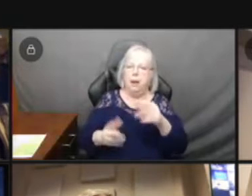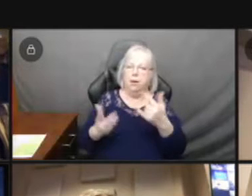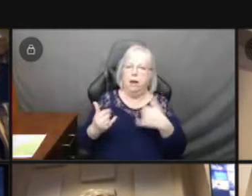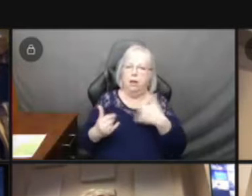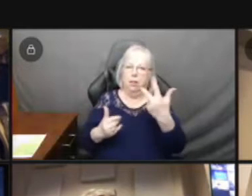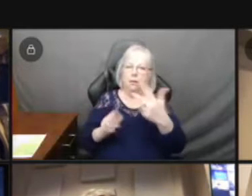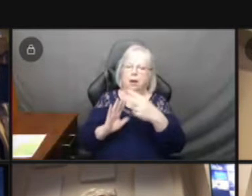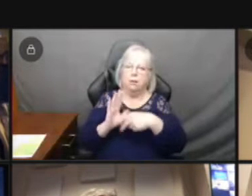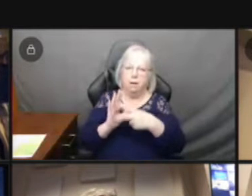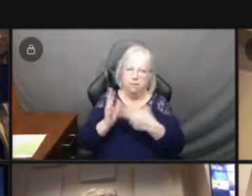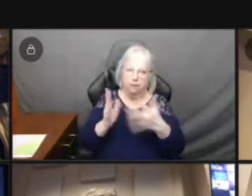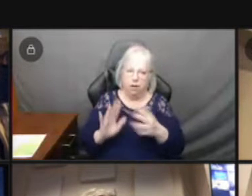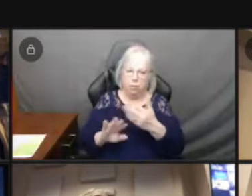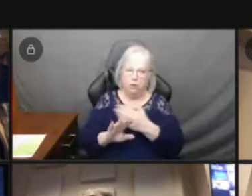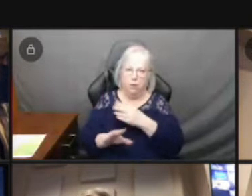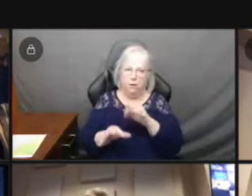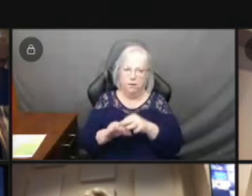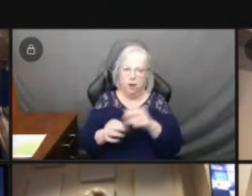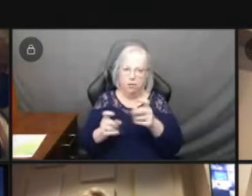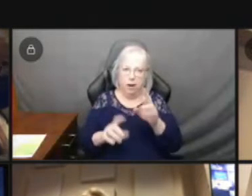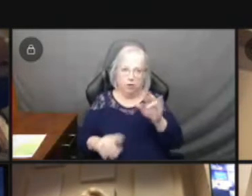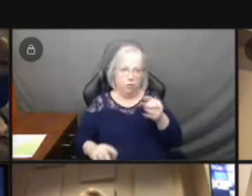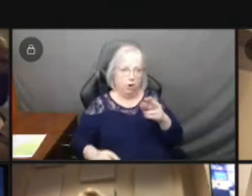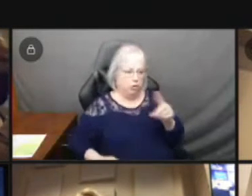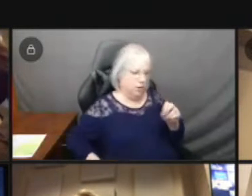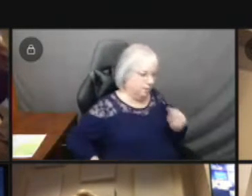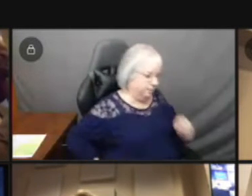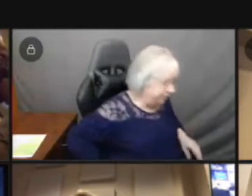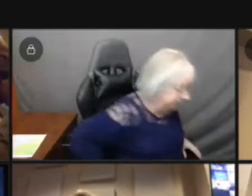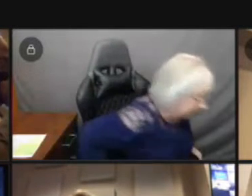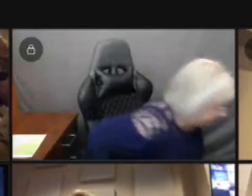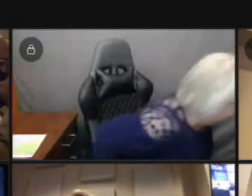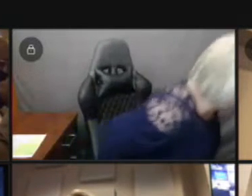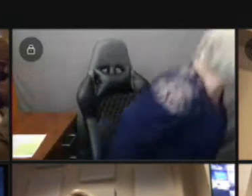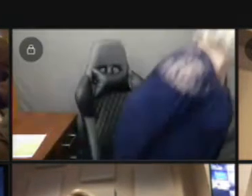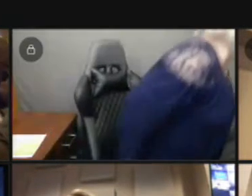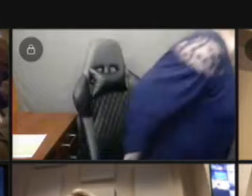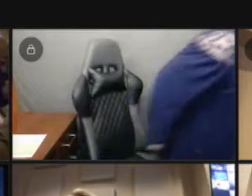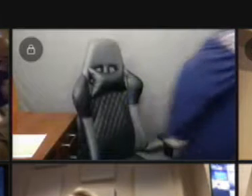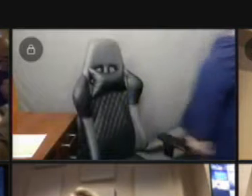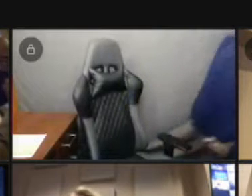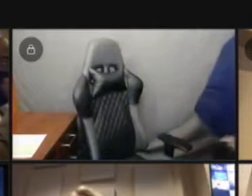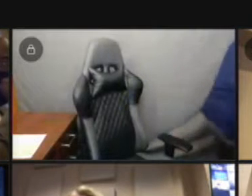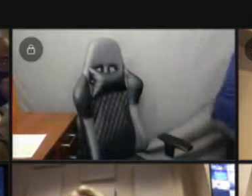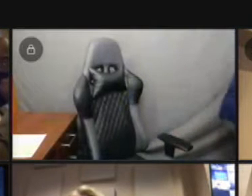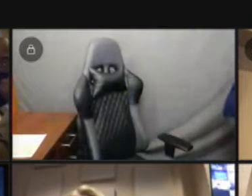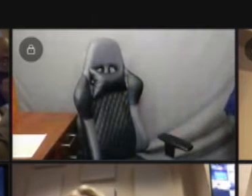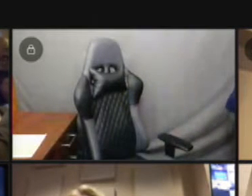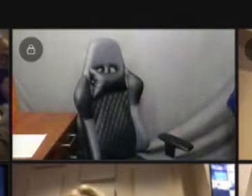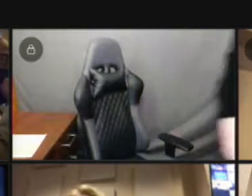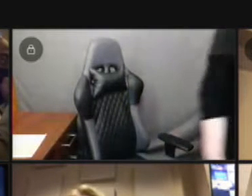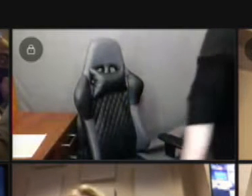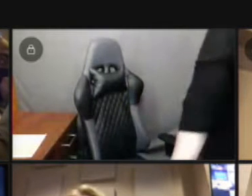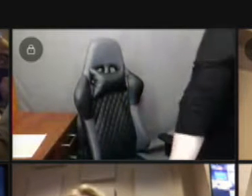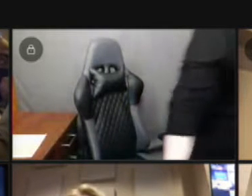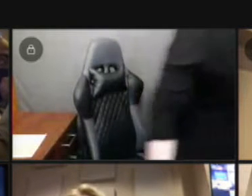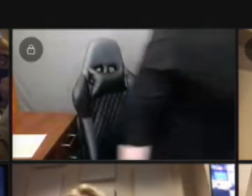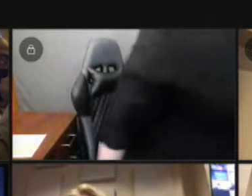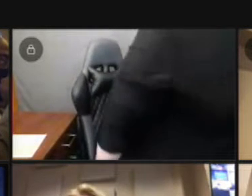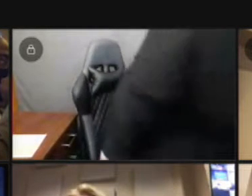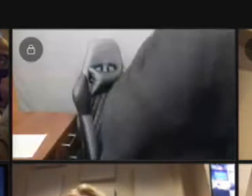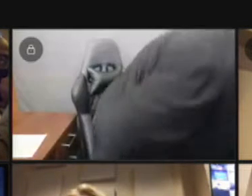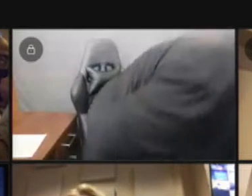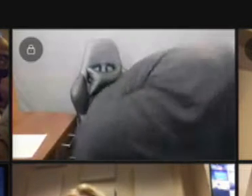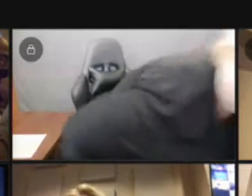readings. Before we take a vote, Director Richardson. Yes, Mayor, my hand was raised. I was trying to support